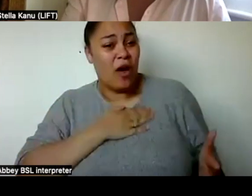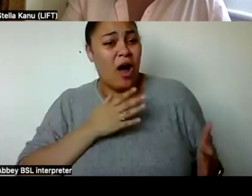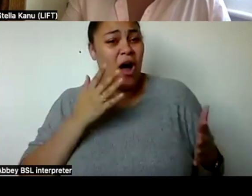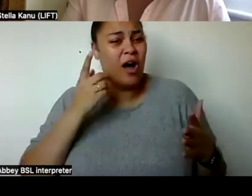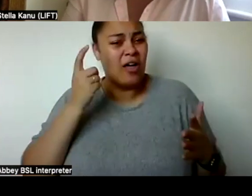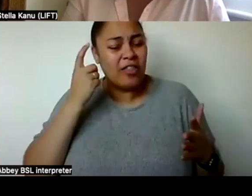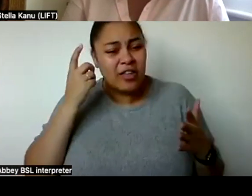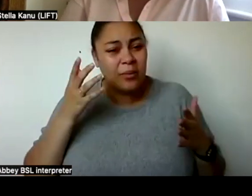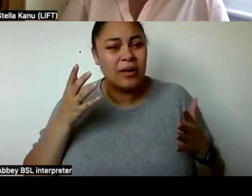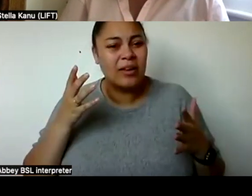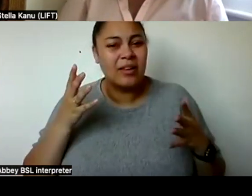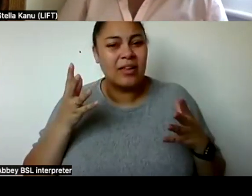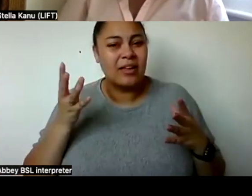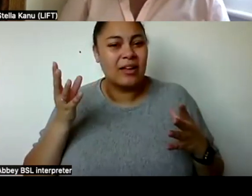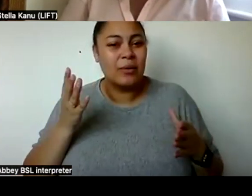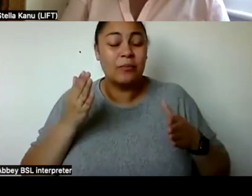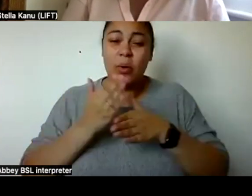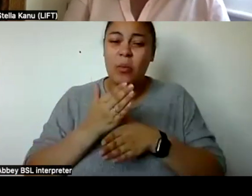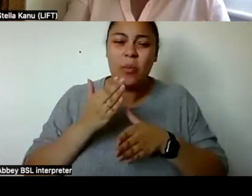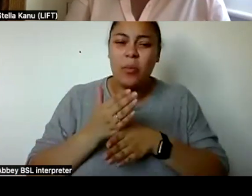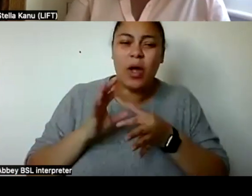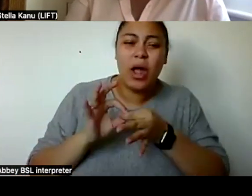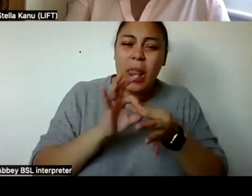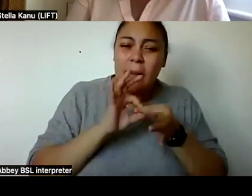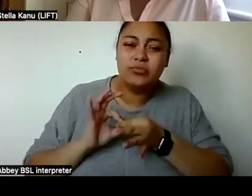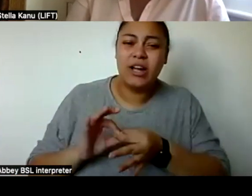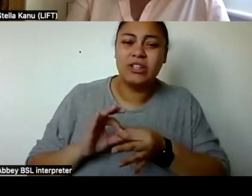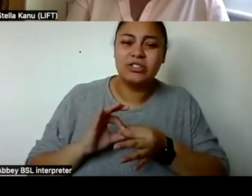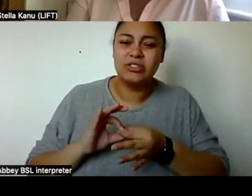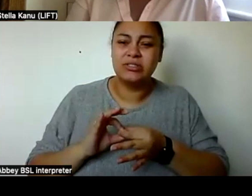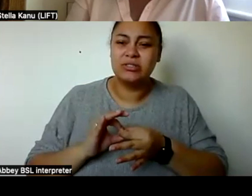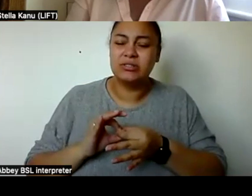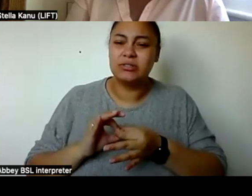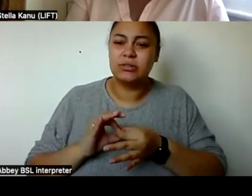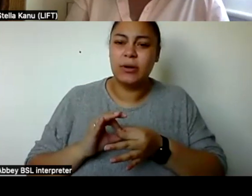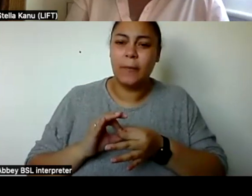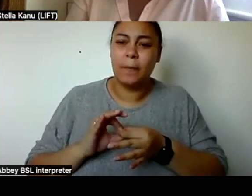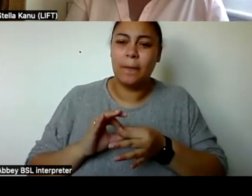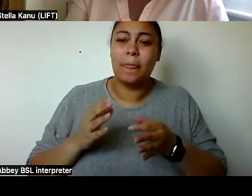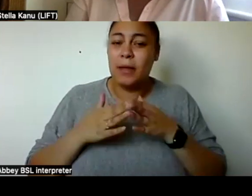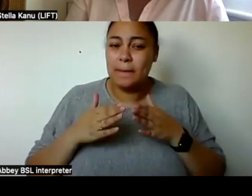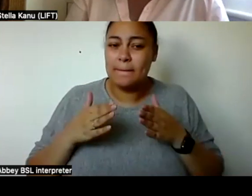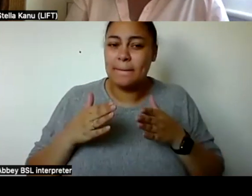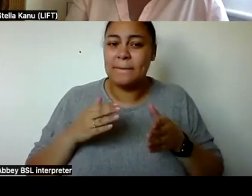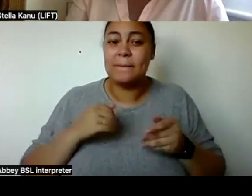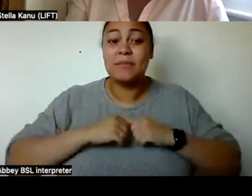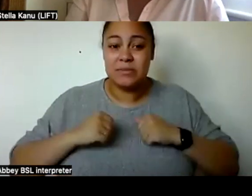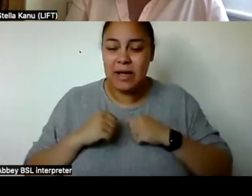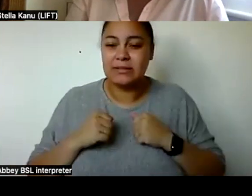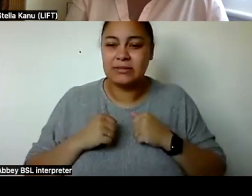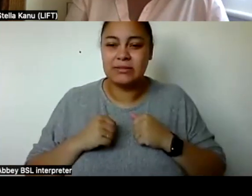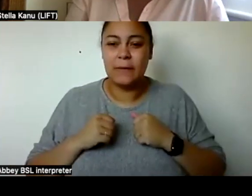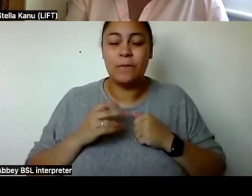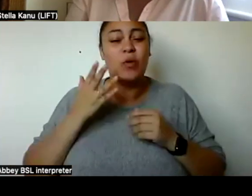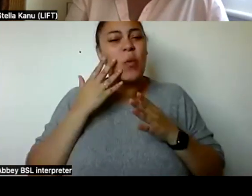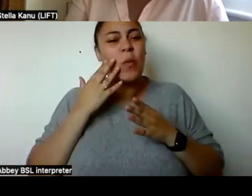we're working with artists and participants and across spaces and places. And yet when